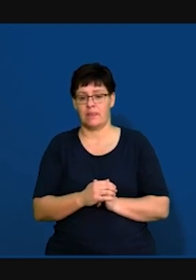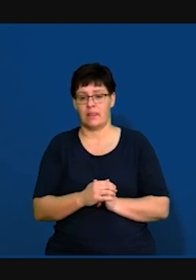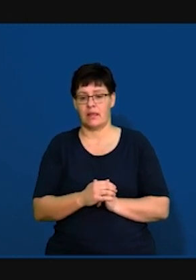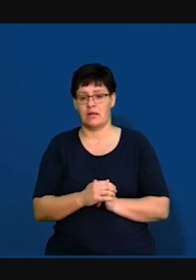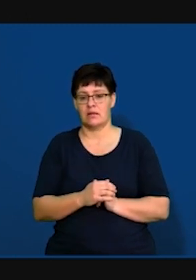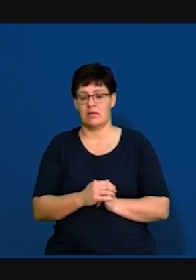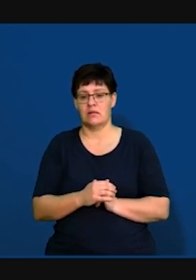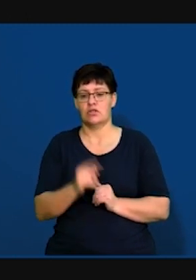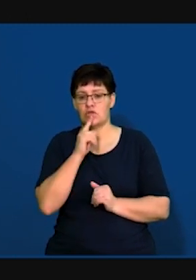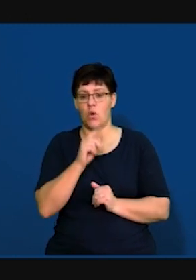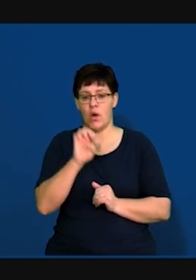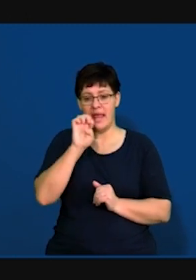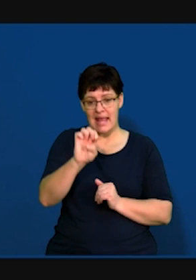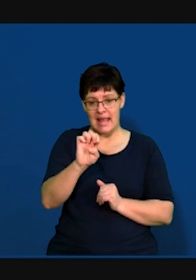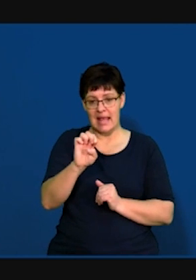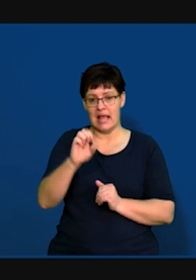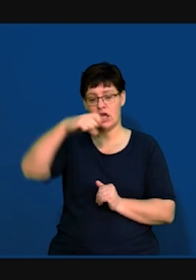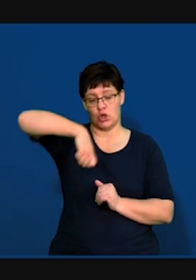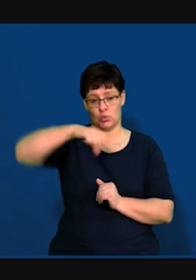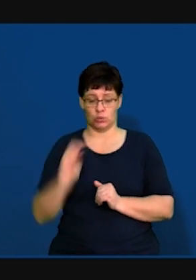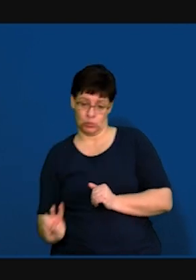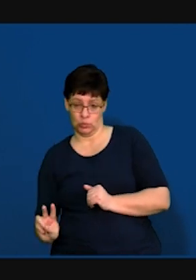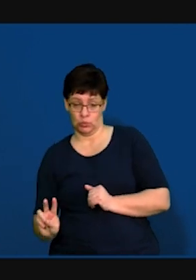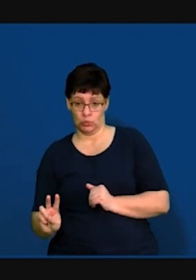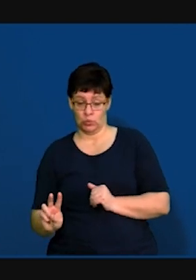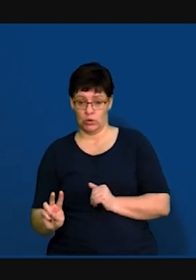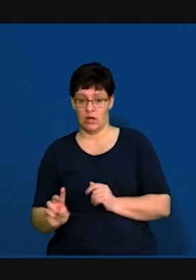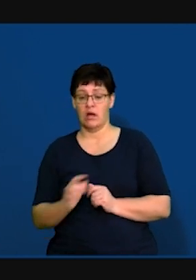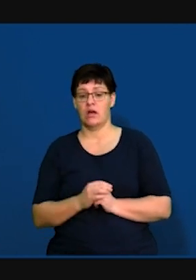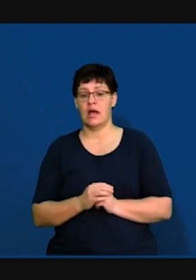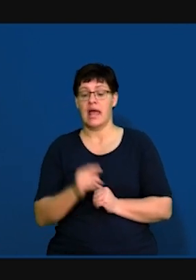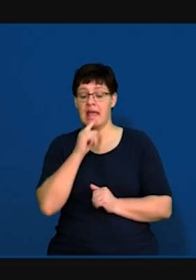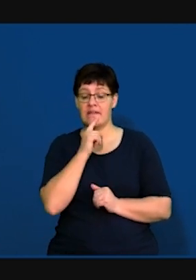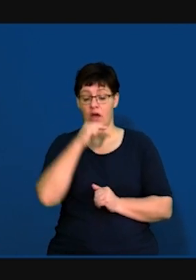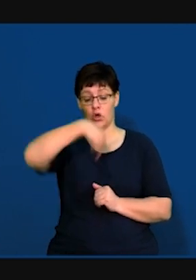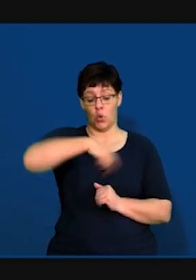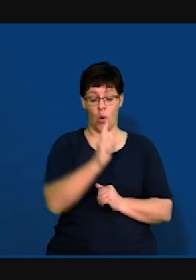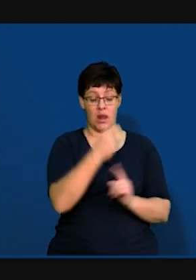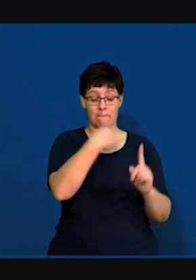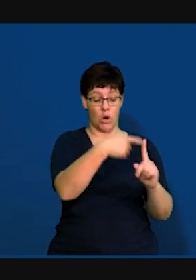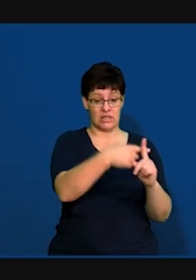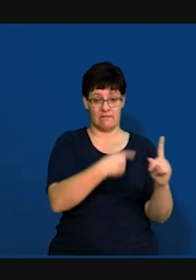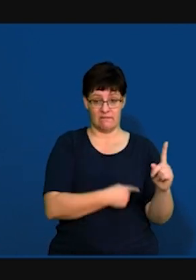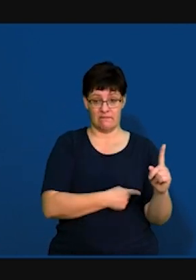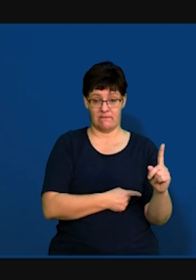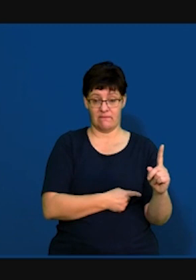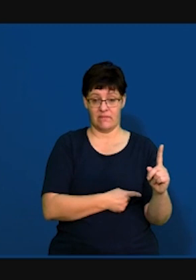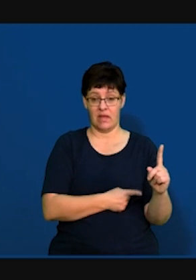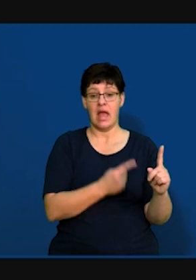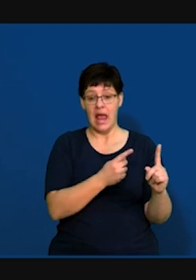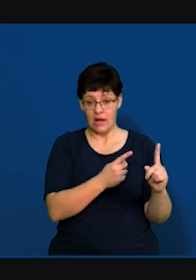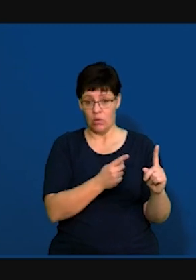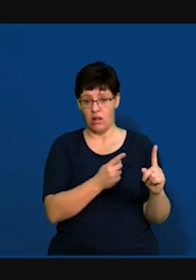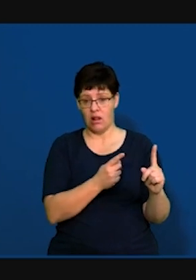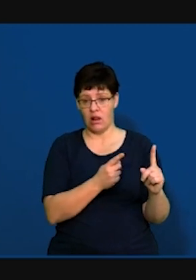so this is E due to Q2, okay? Right? Now, if Q1 is positive, it will repel the test charge away